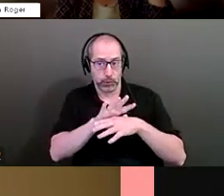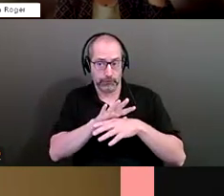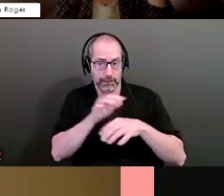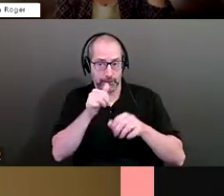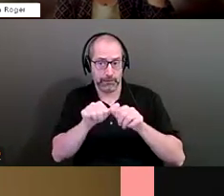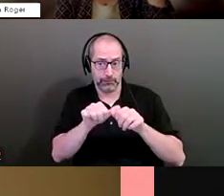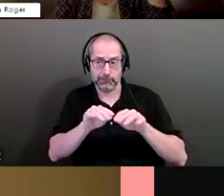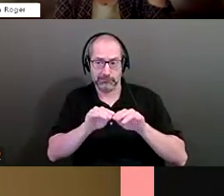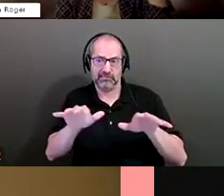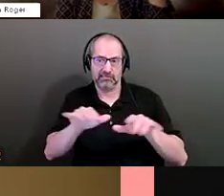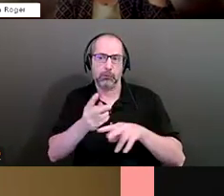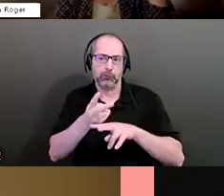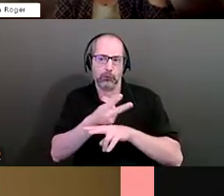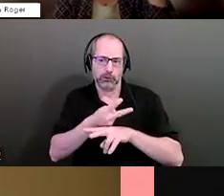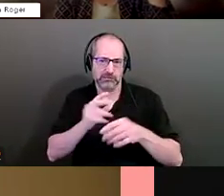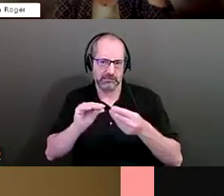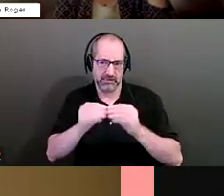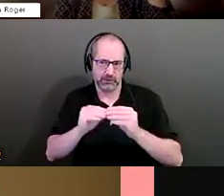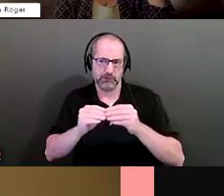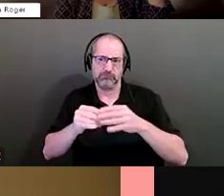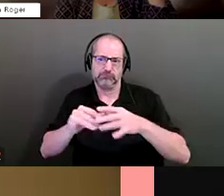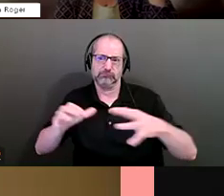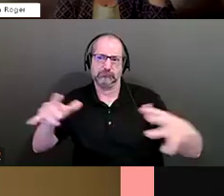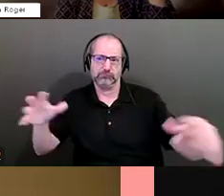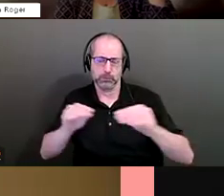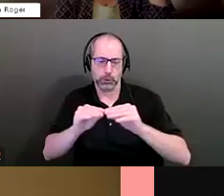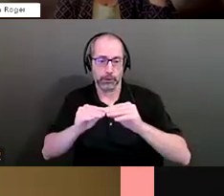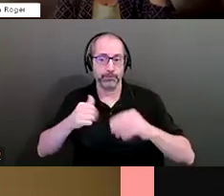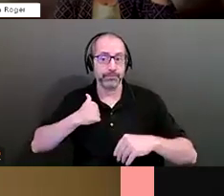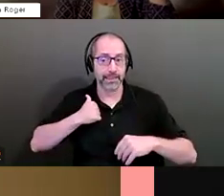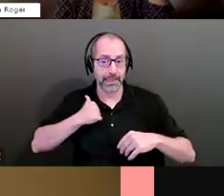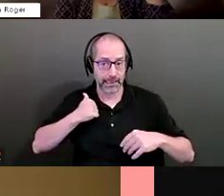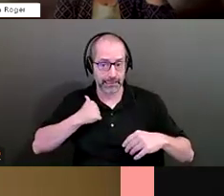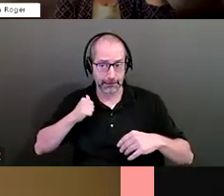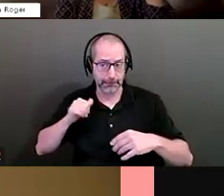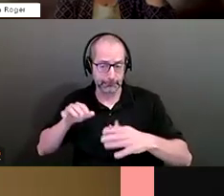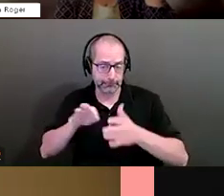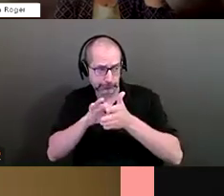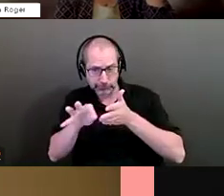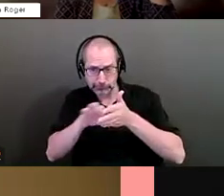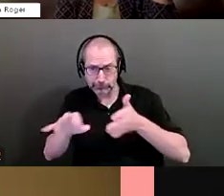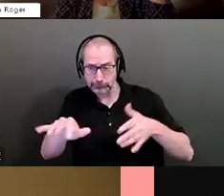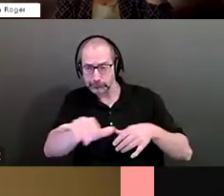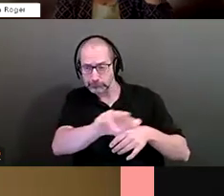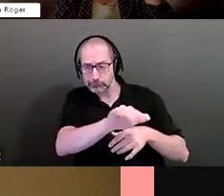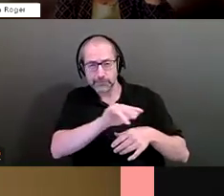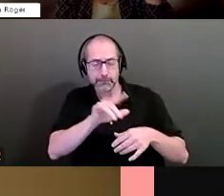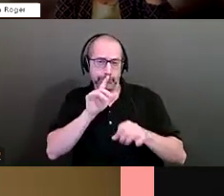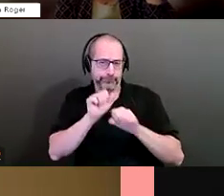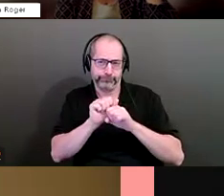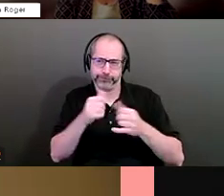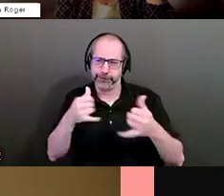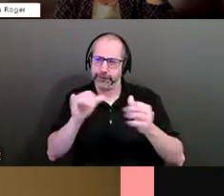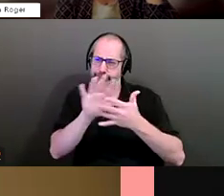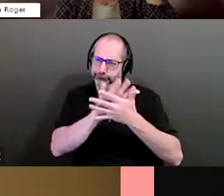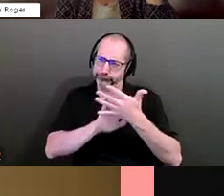were escalated. In Canada, our estimates are even less accurate because the best we have